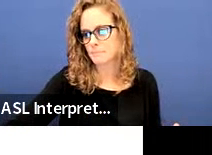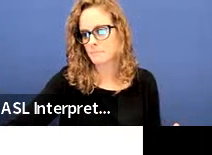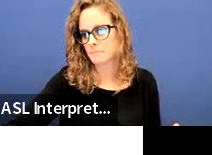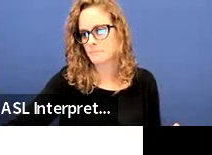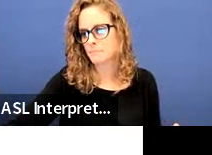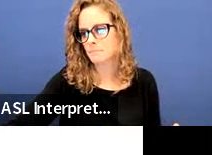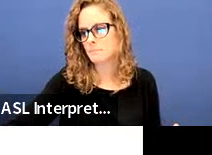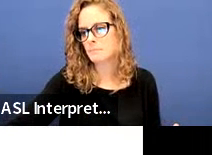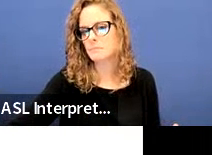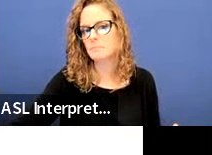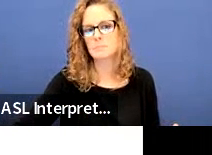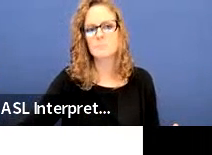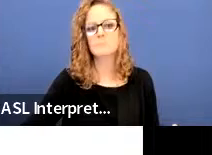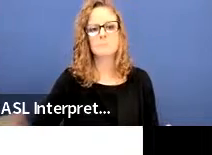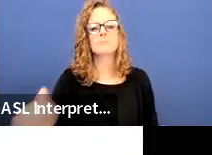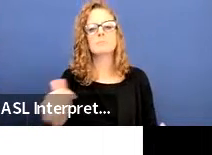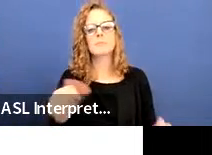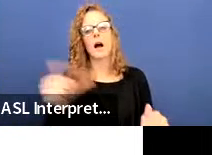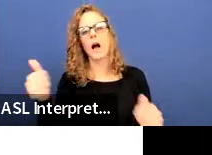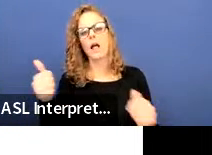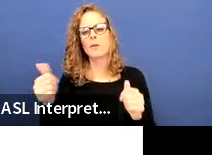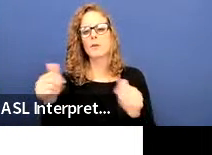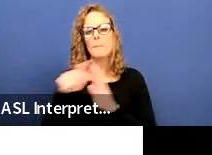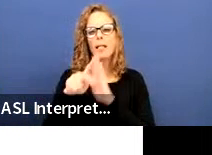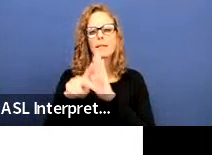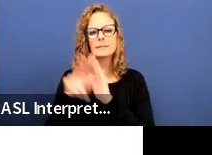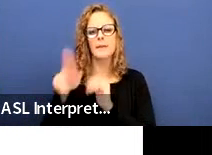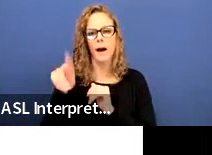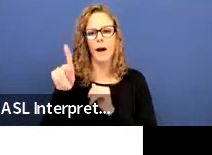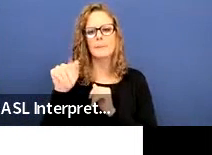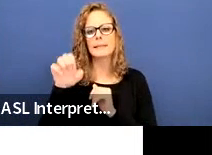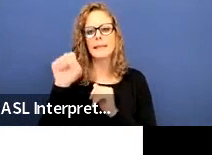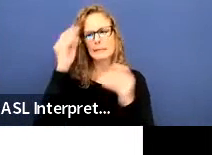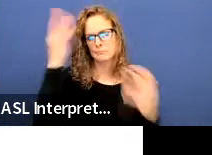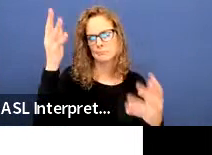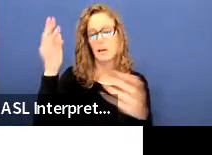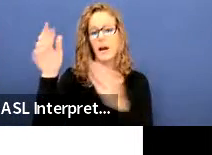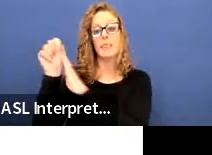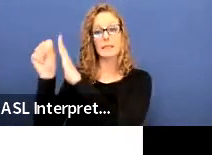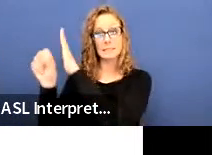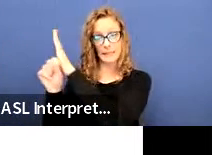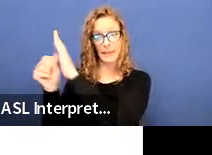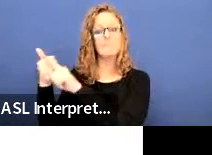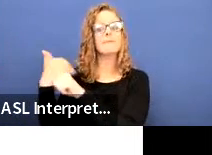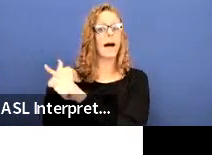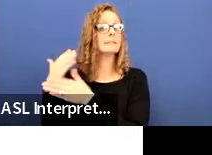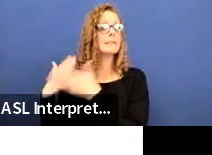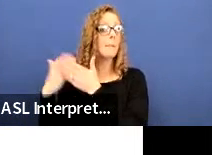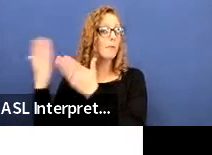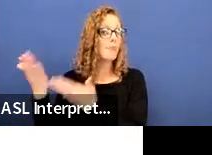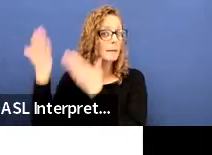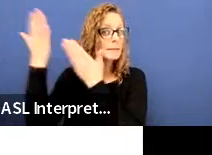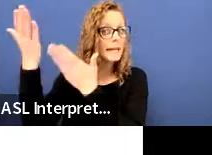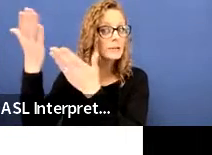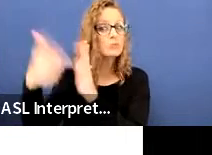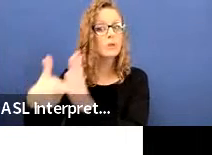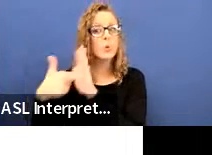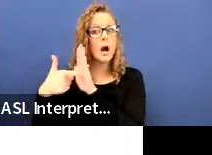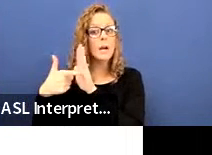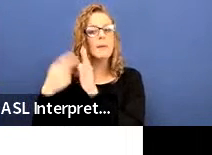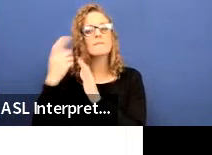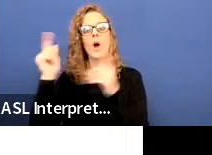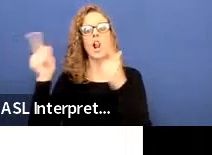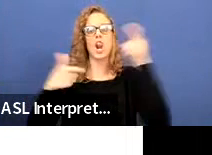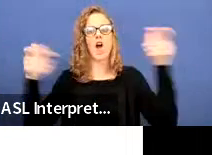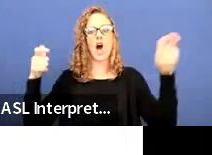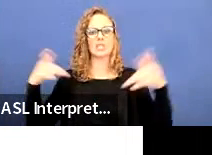A couple other policy updates just to be aware of. The state does have some recommendations and requirements for large